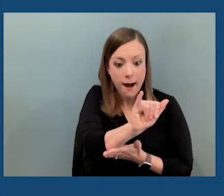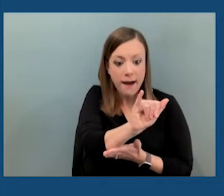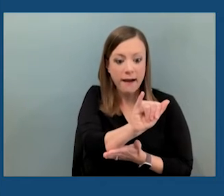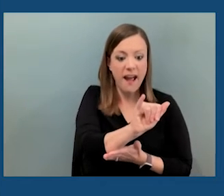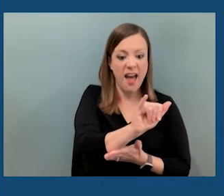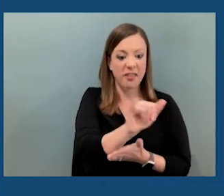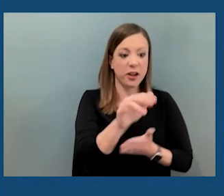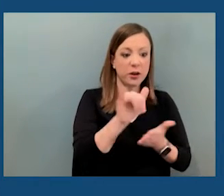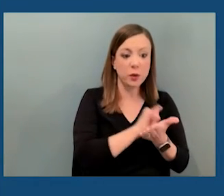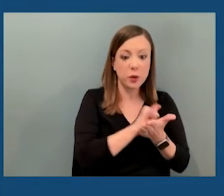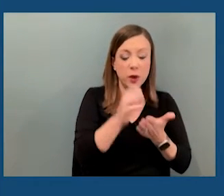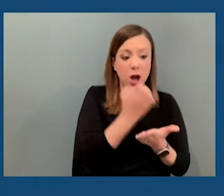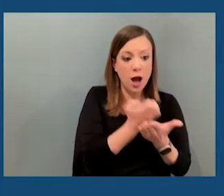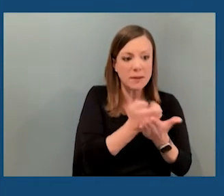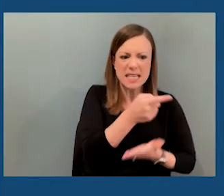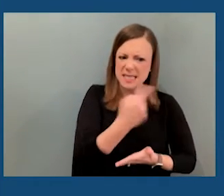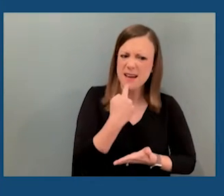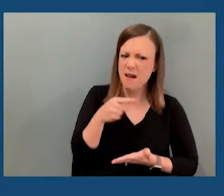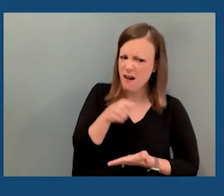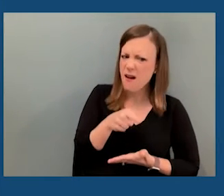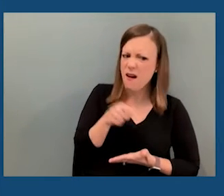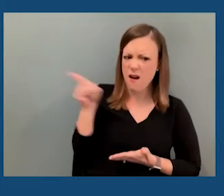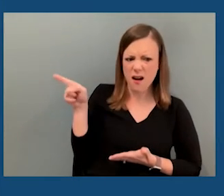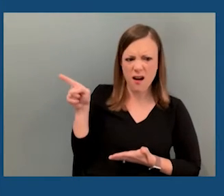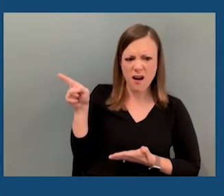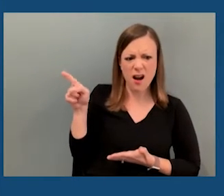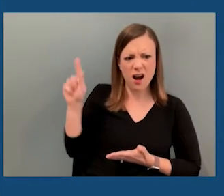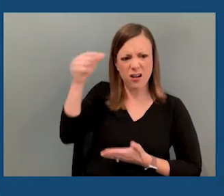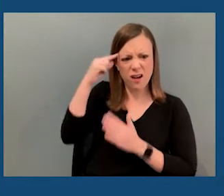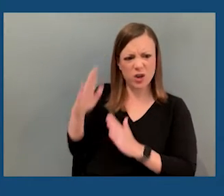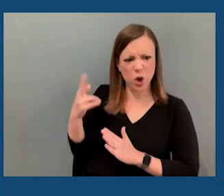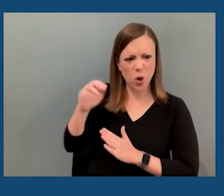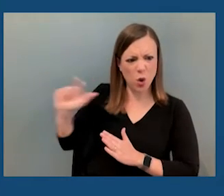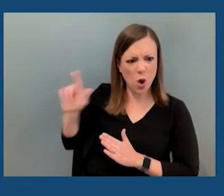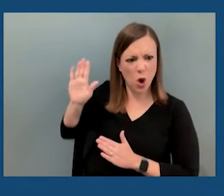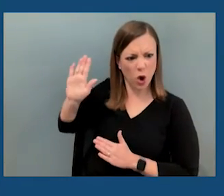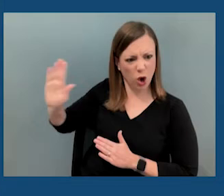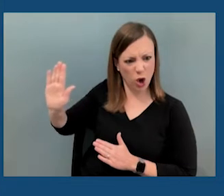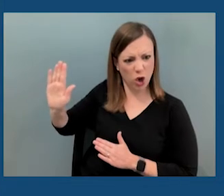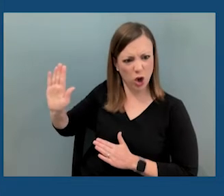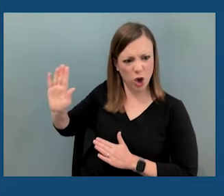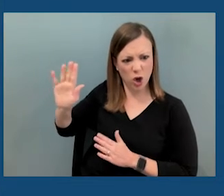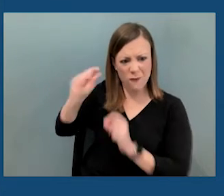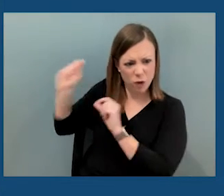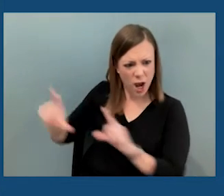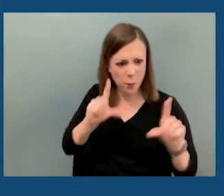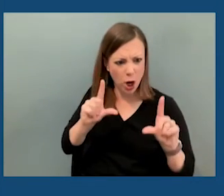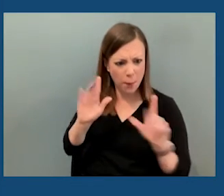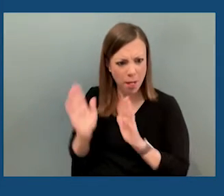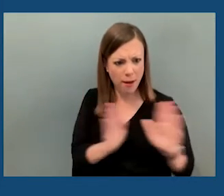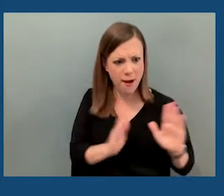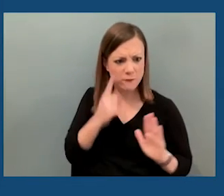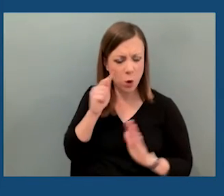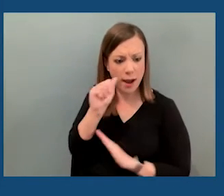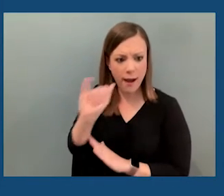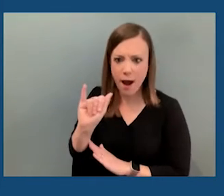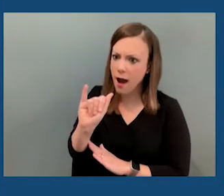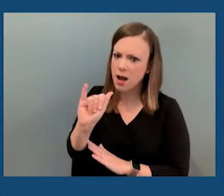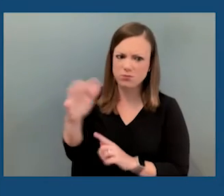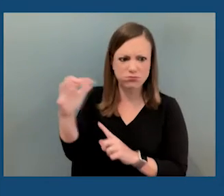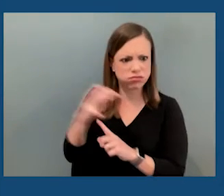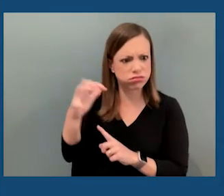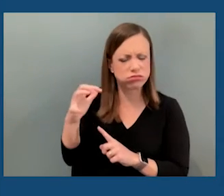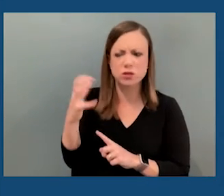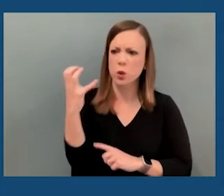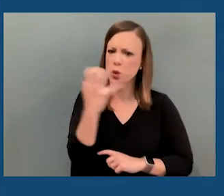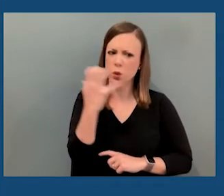have to give the governor credit. Her framework for AI is terrific. It's going to make New York a hub for AI development and